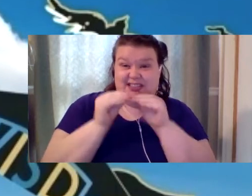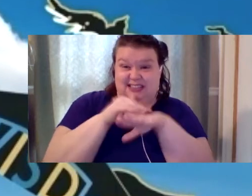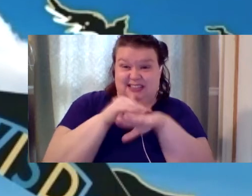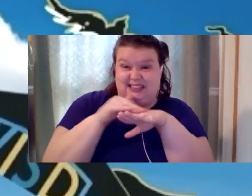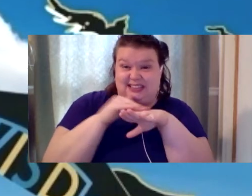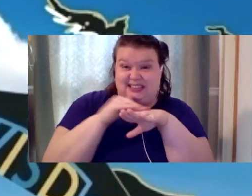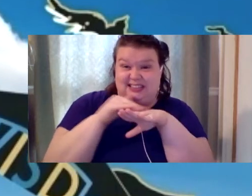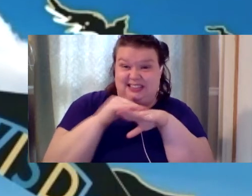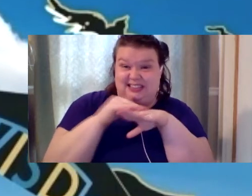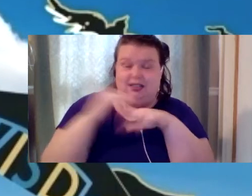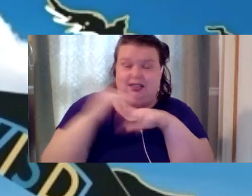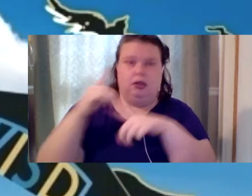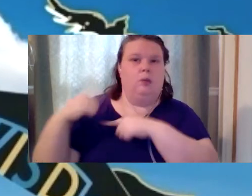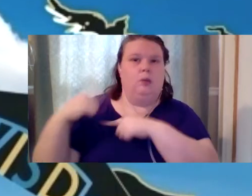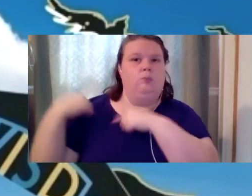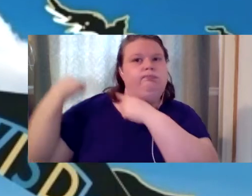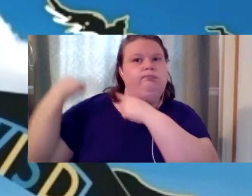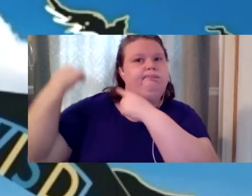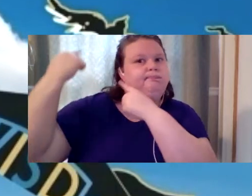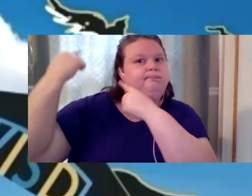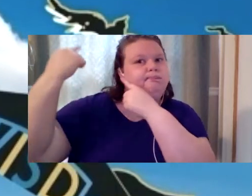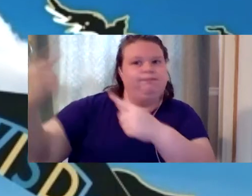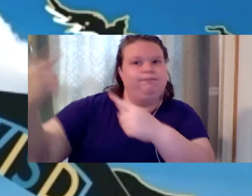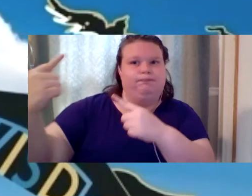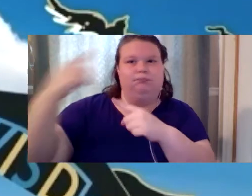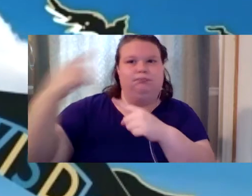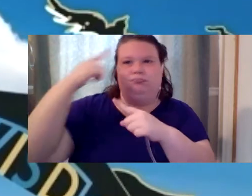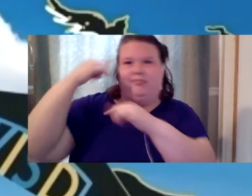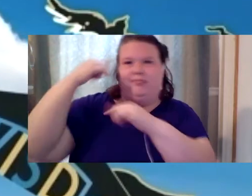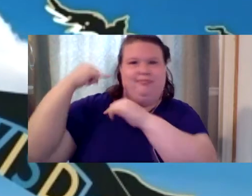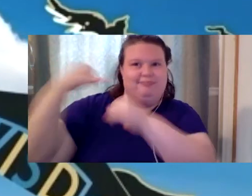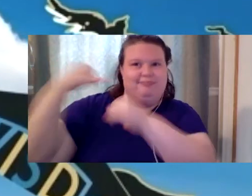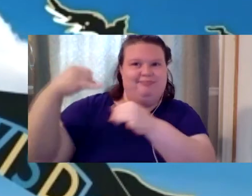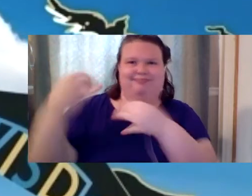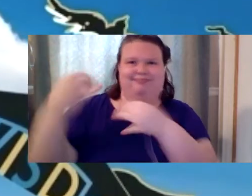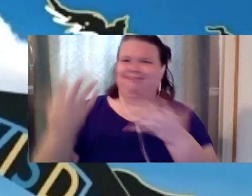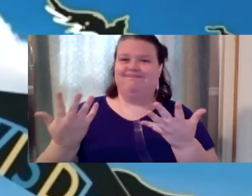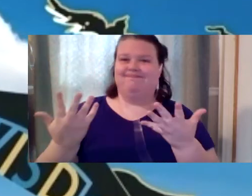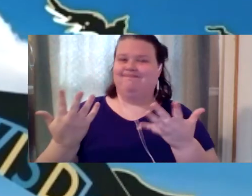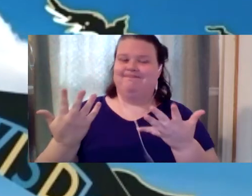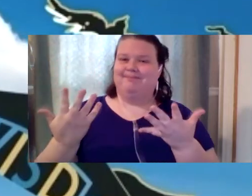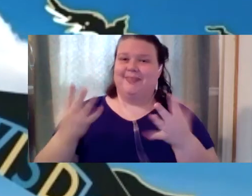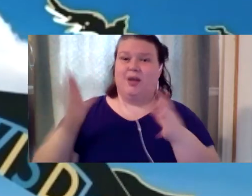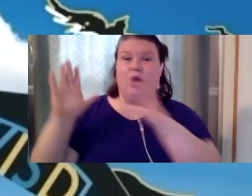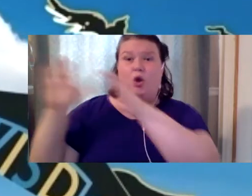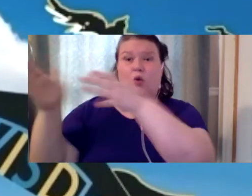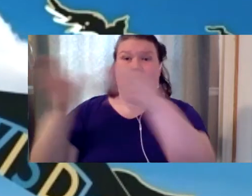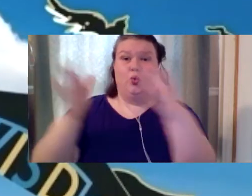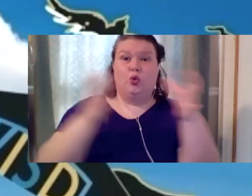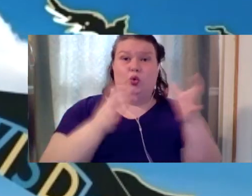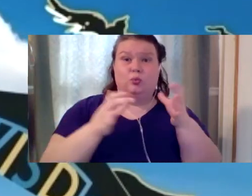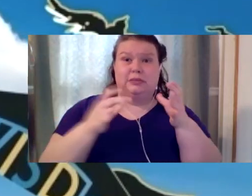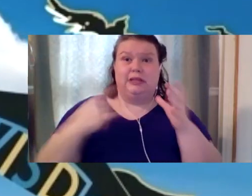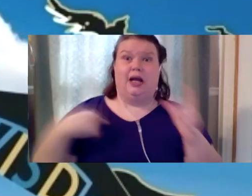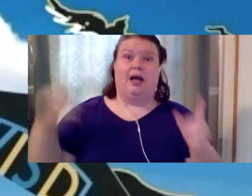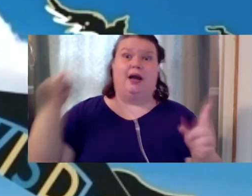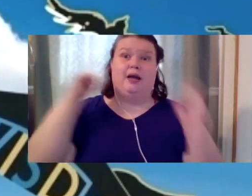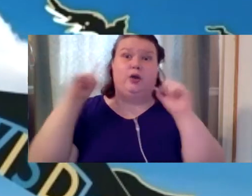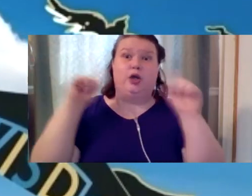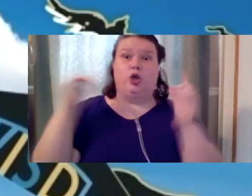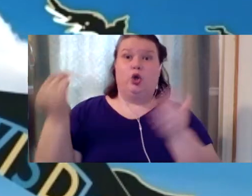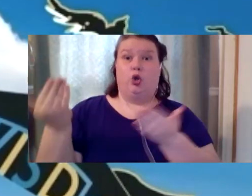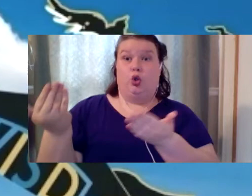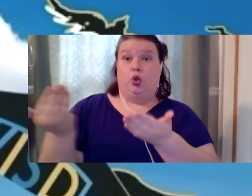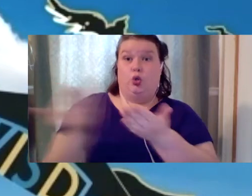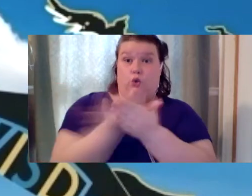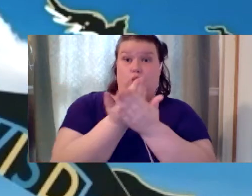what I'm hearing from all the groups is kind of focused on new is better. I think